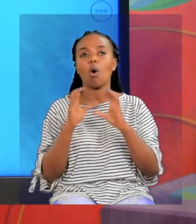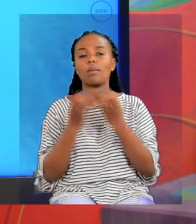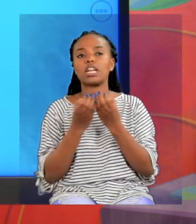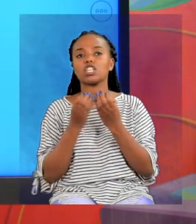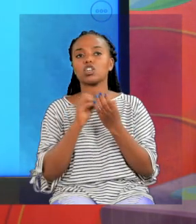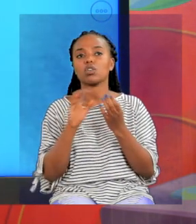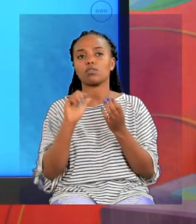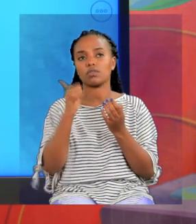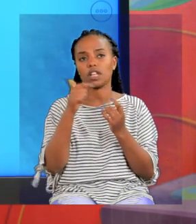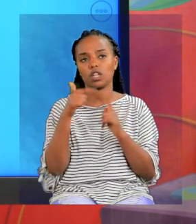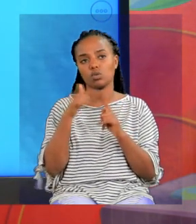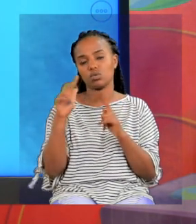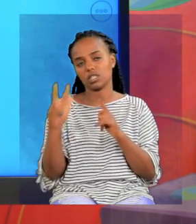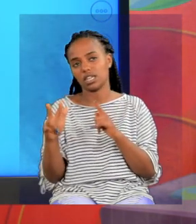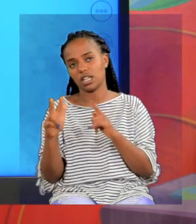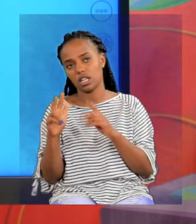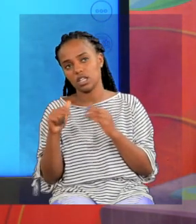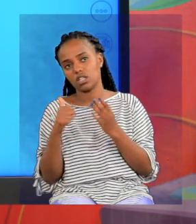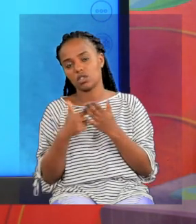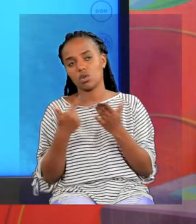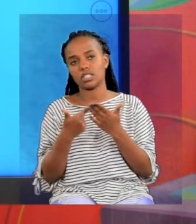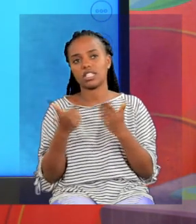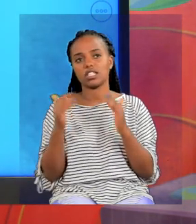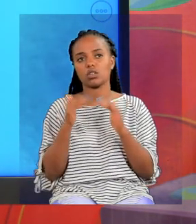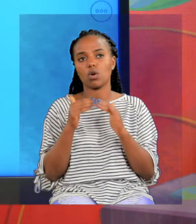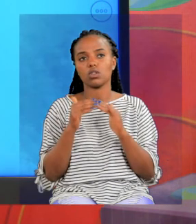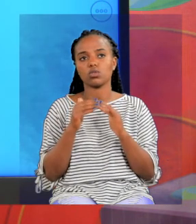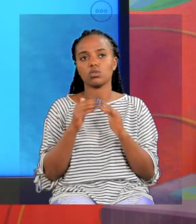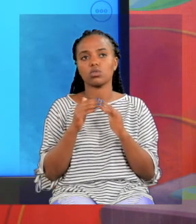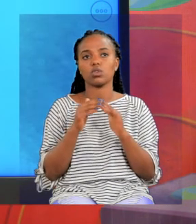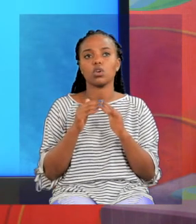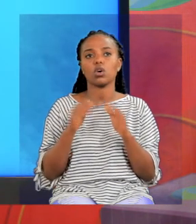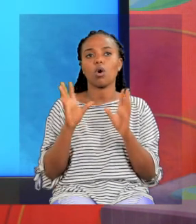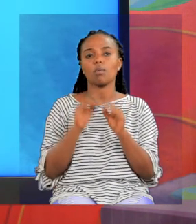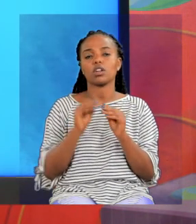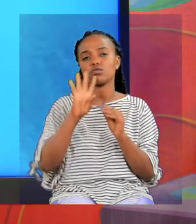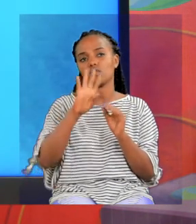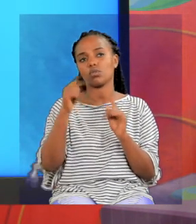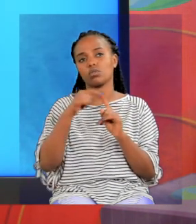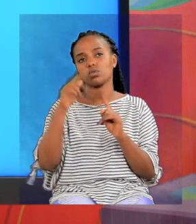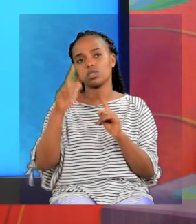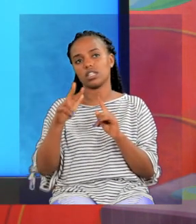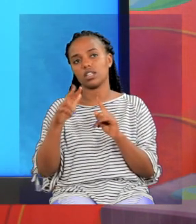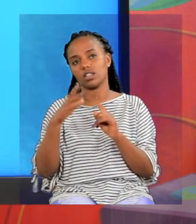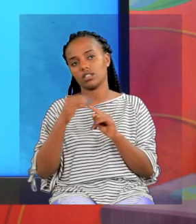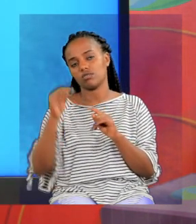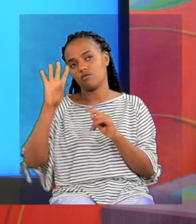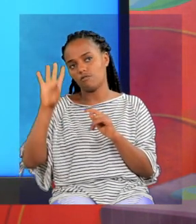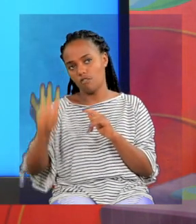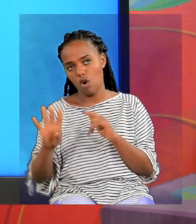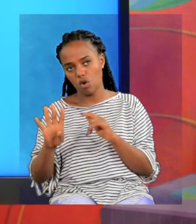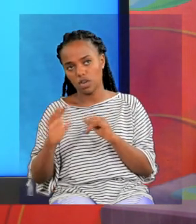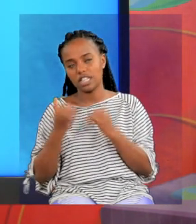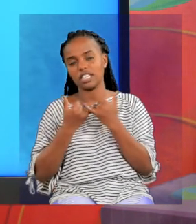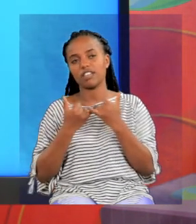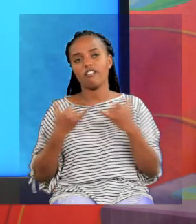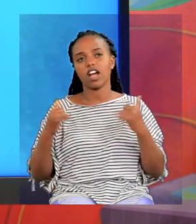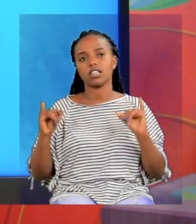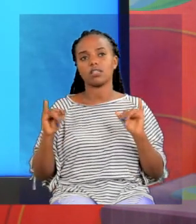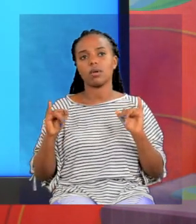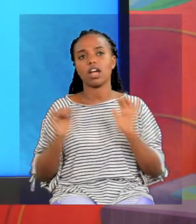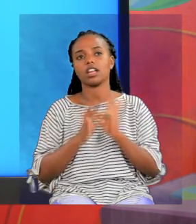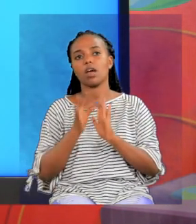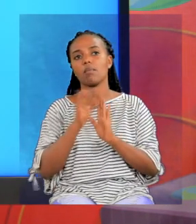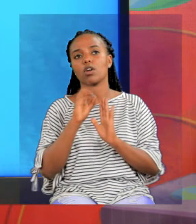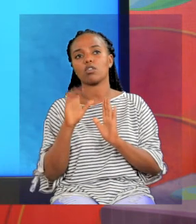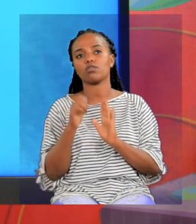to 3. So this equals to combination of 4 to 3 is this 4. The number of events is 4. Divided by the number